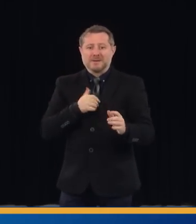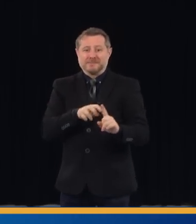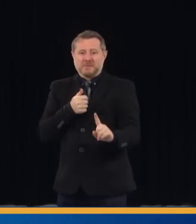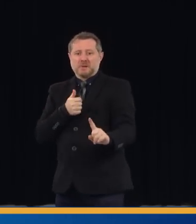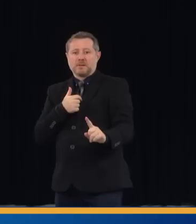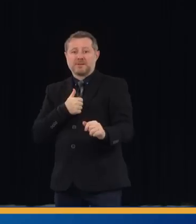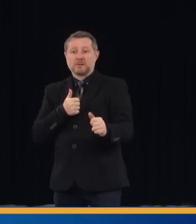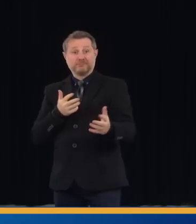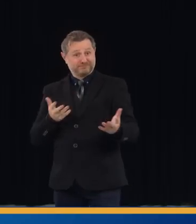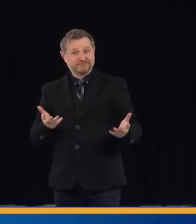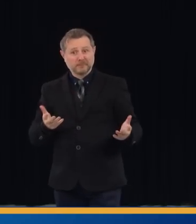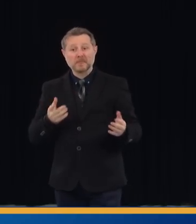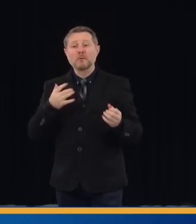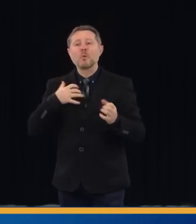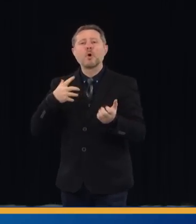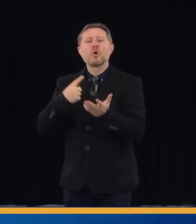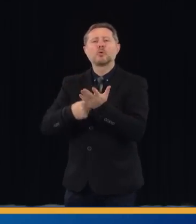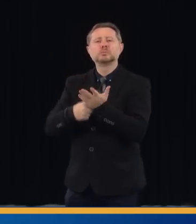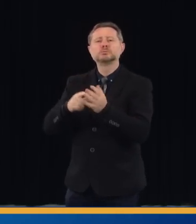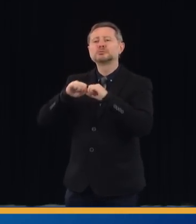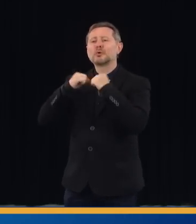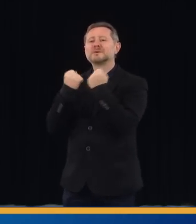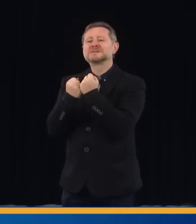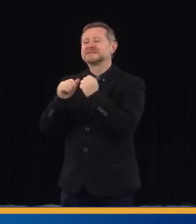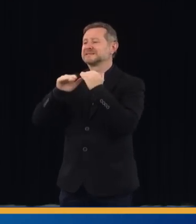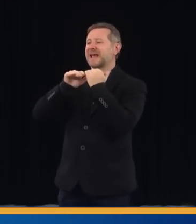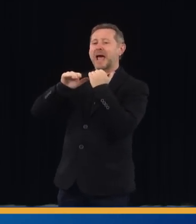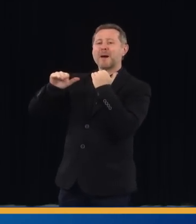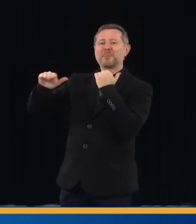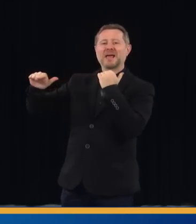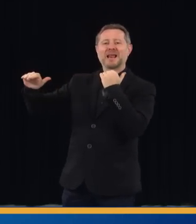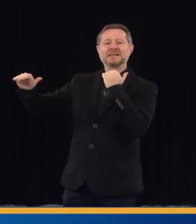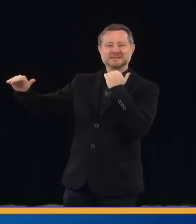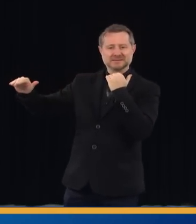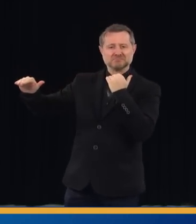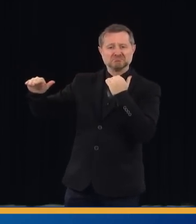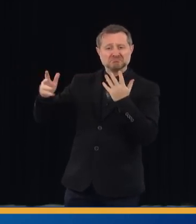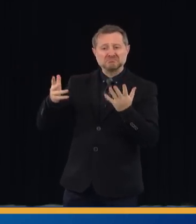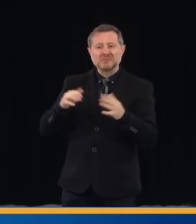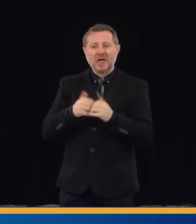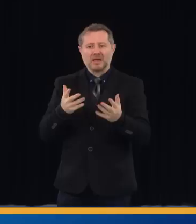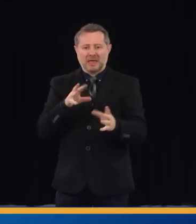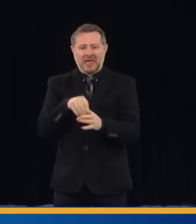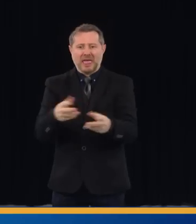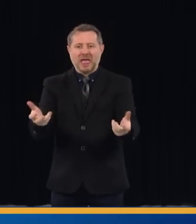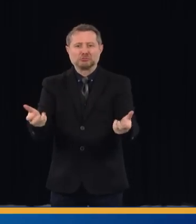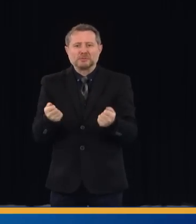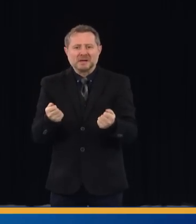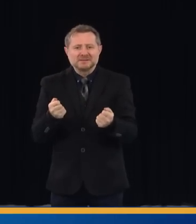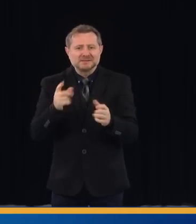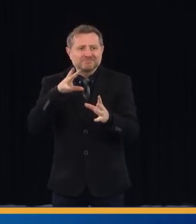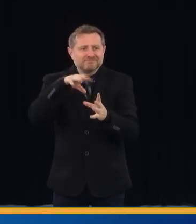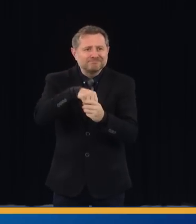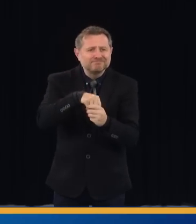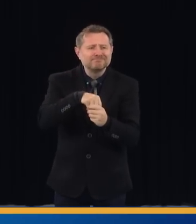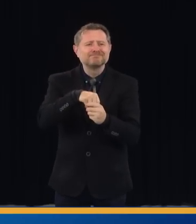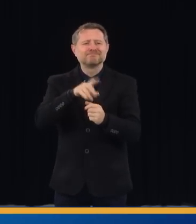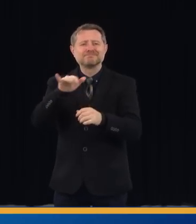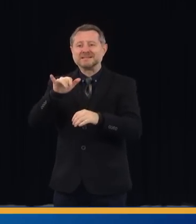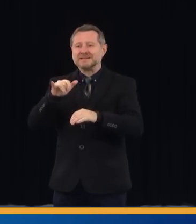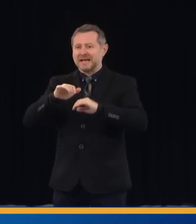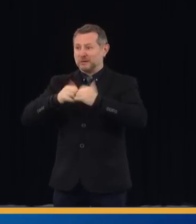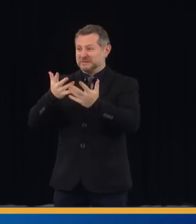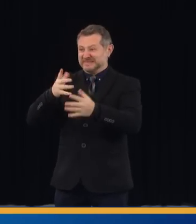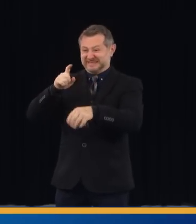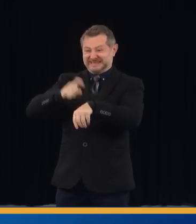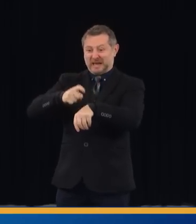stability and engagement at times of crisis. You can't just tell everyone, go home and lock